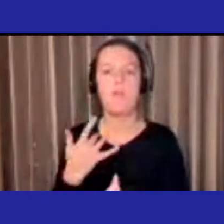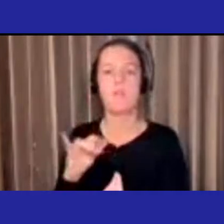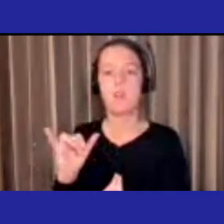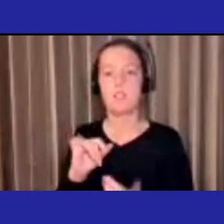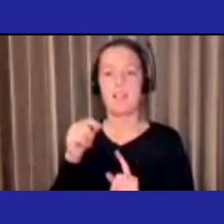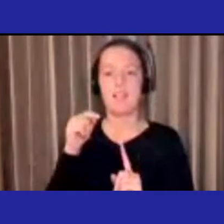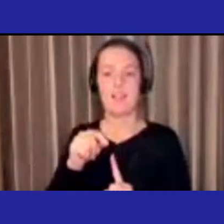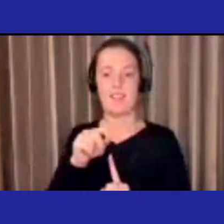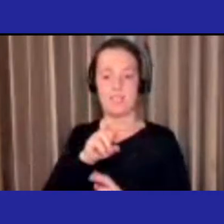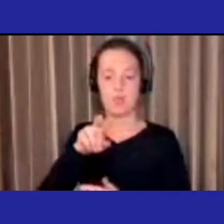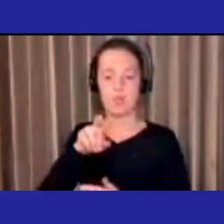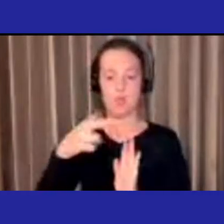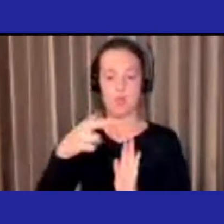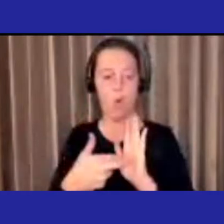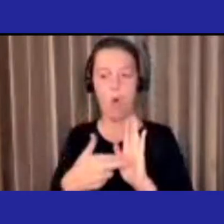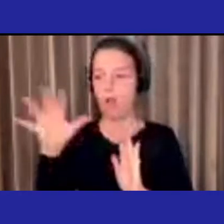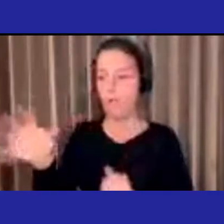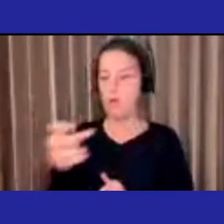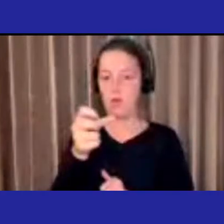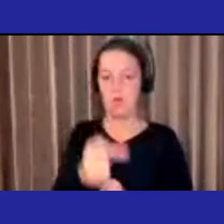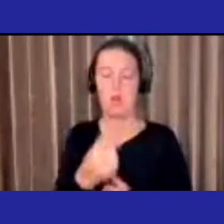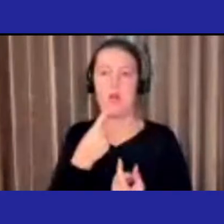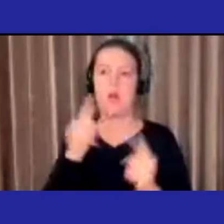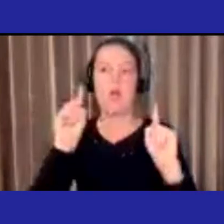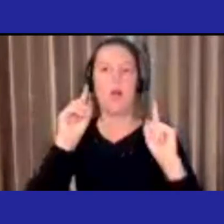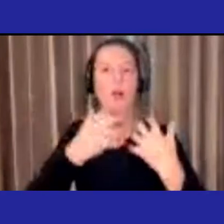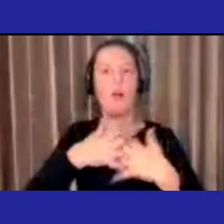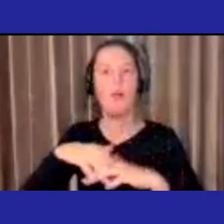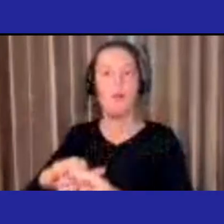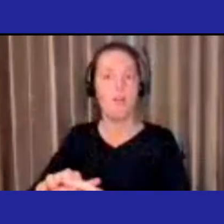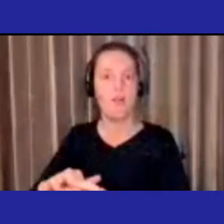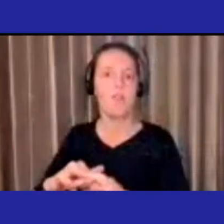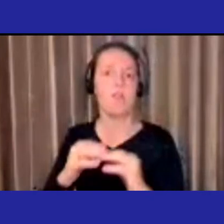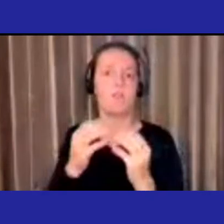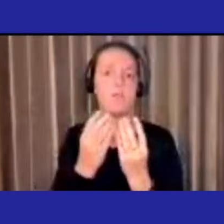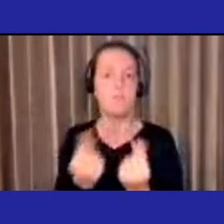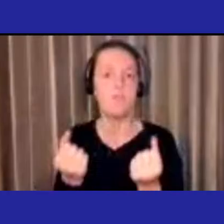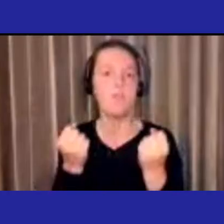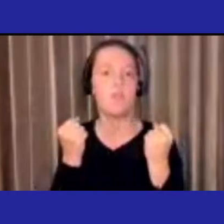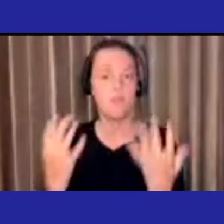There was one patient that was kind of in the list for a